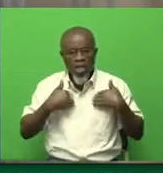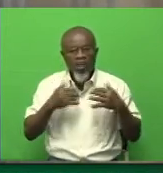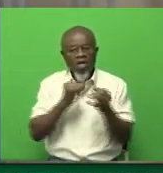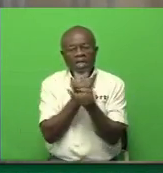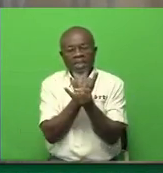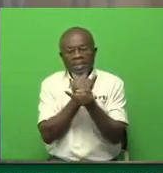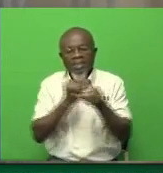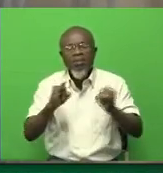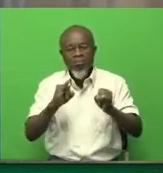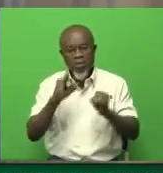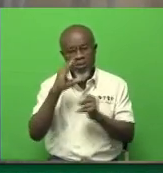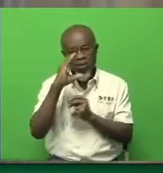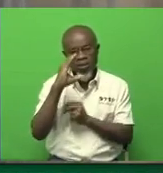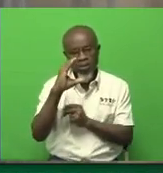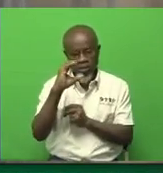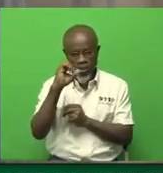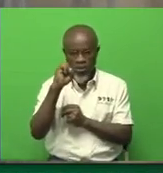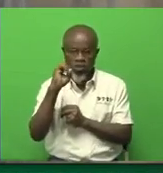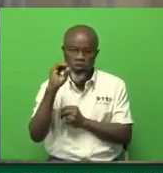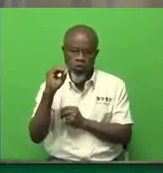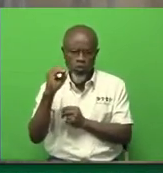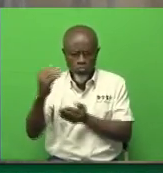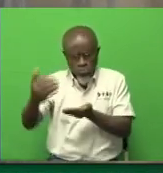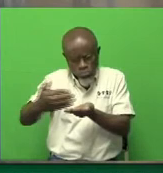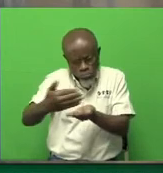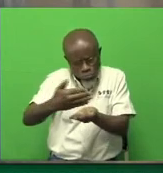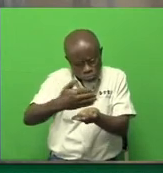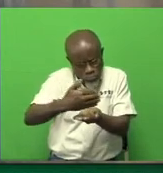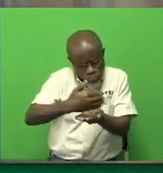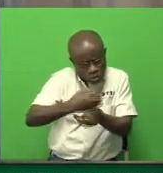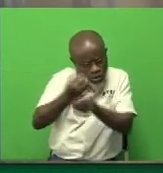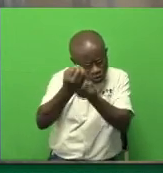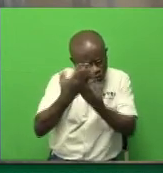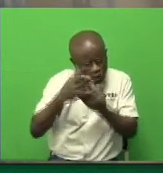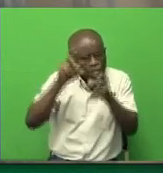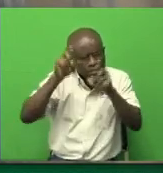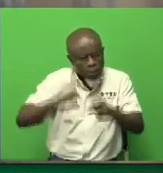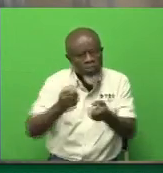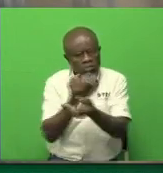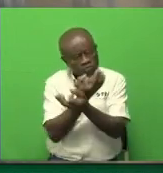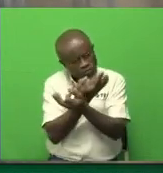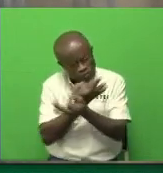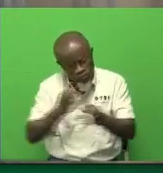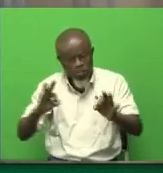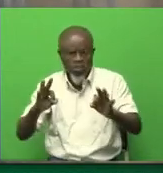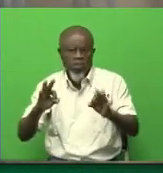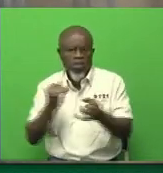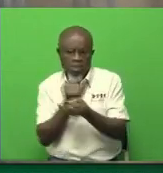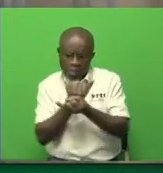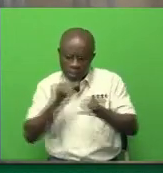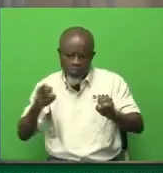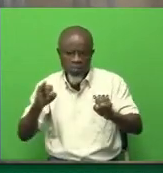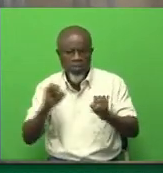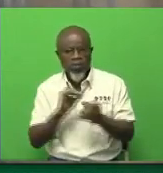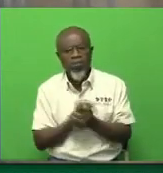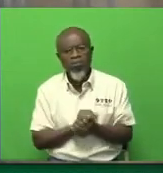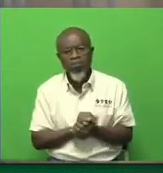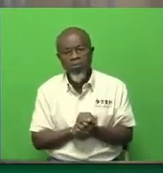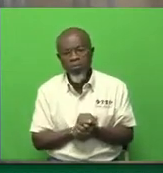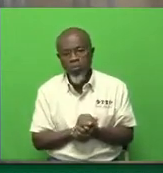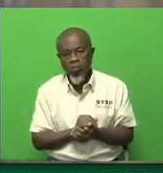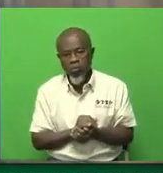that you can rely upon and then you can use you can be data driven in making your policies and programs so we understand